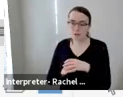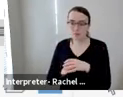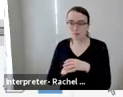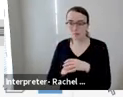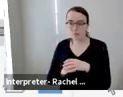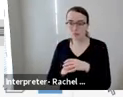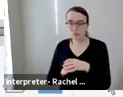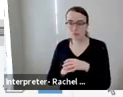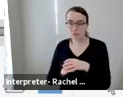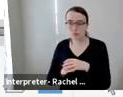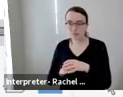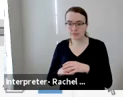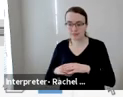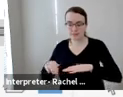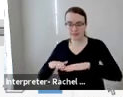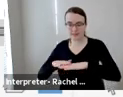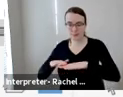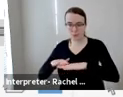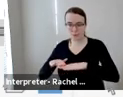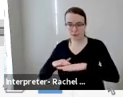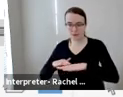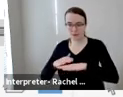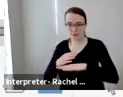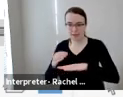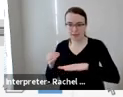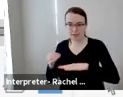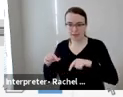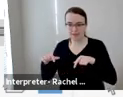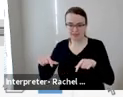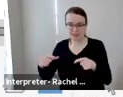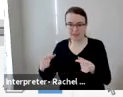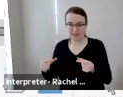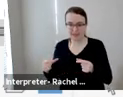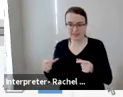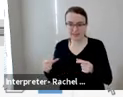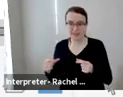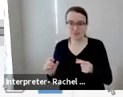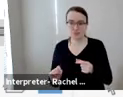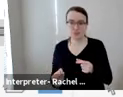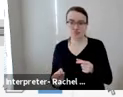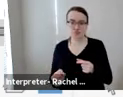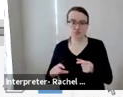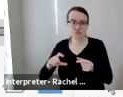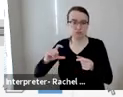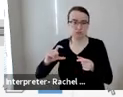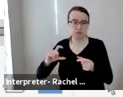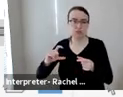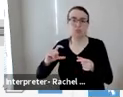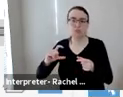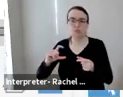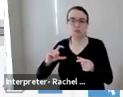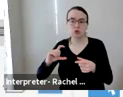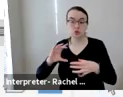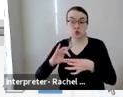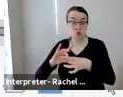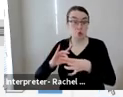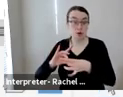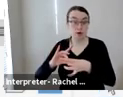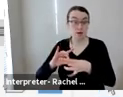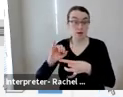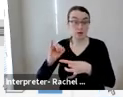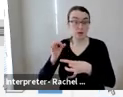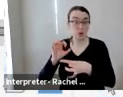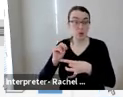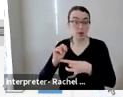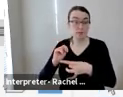that profile and that profile. I'll send those up. We'll say join. And I'll bring those